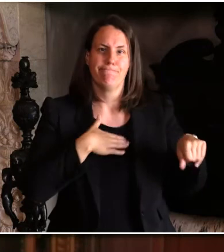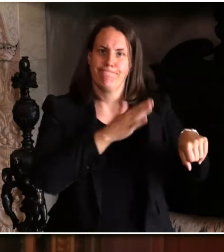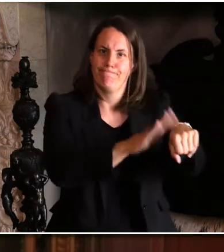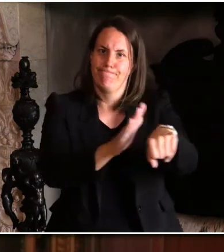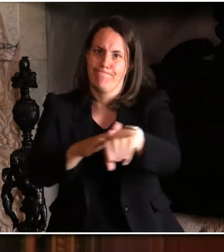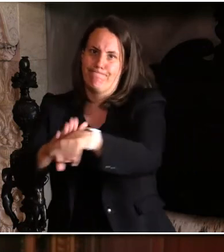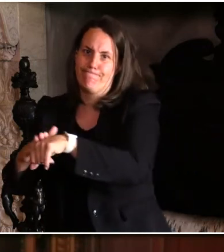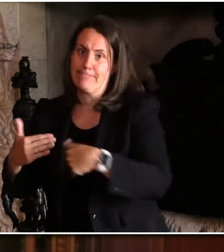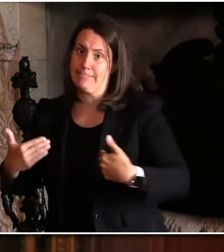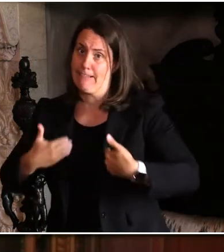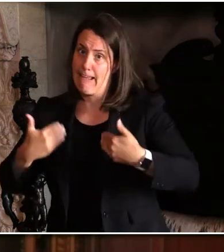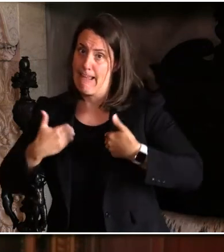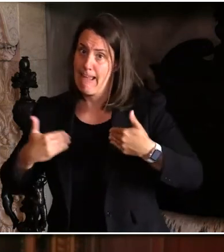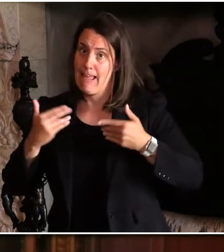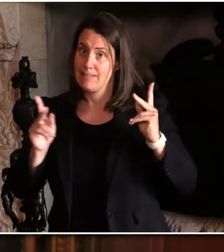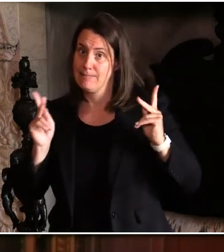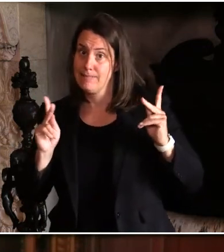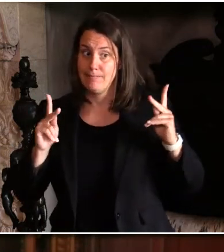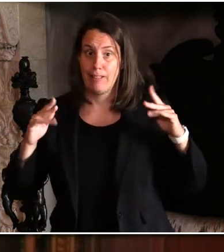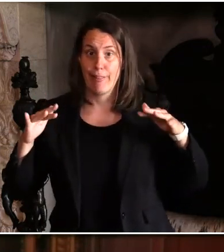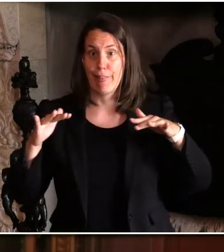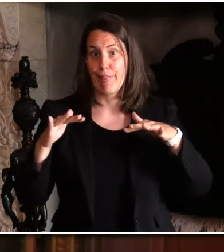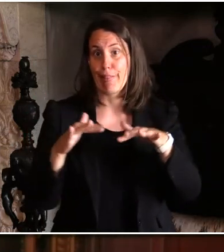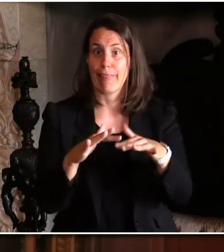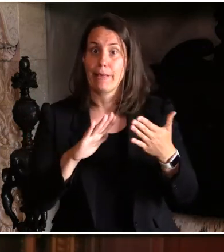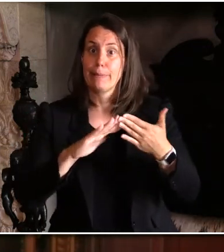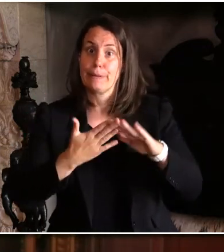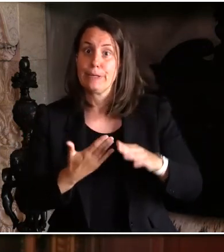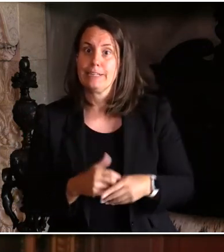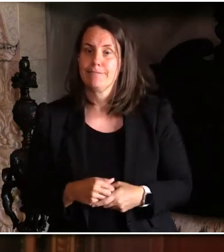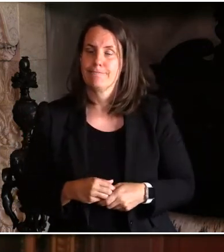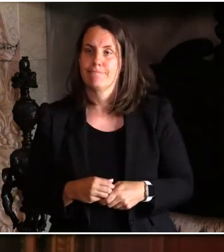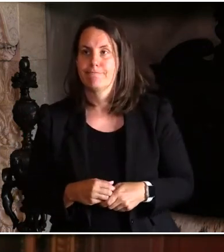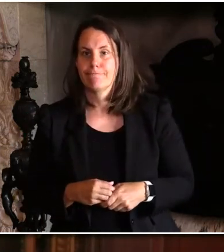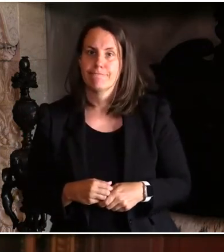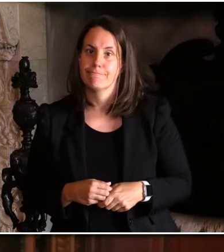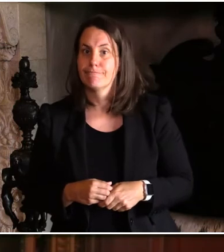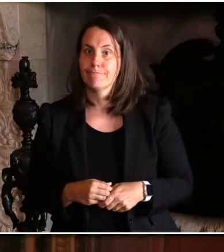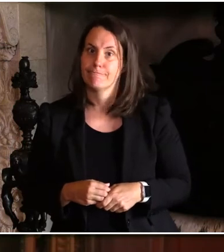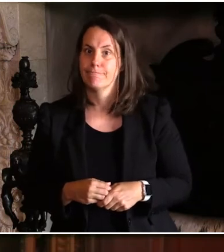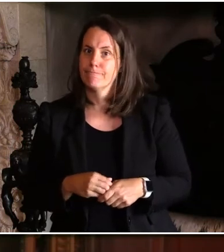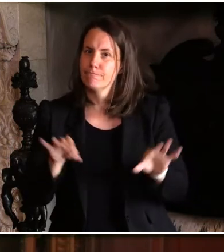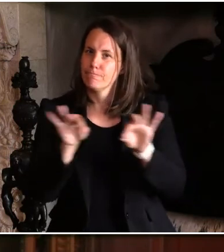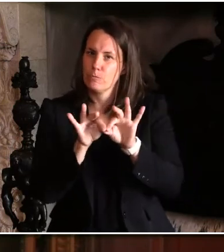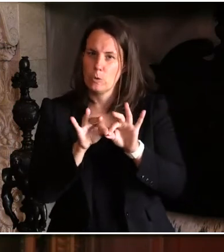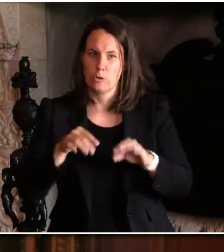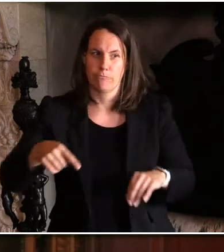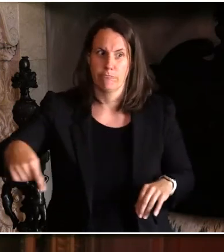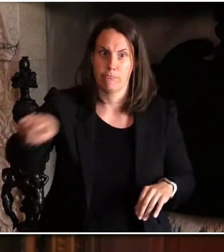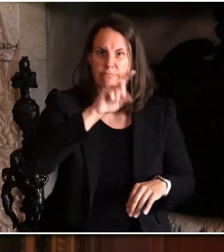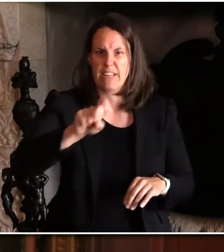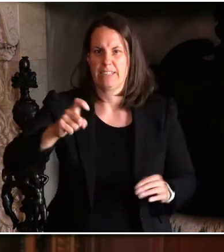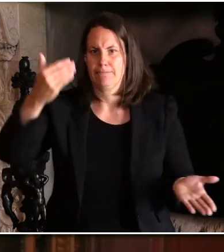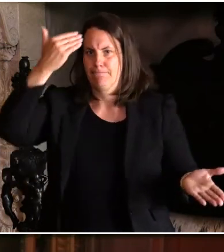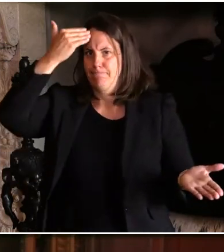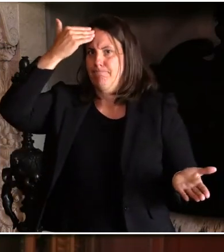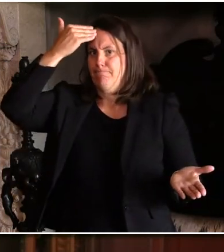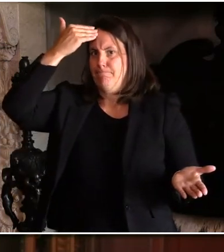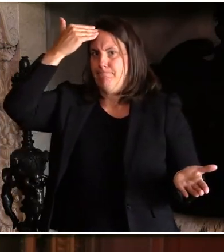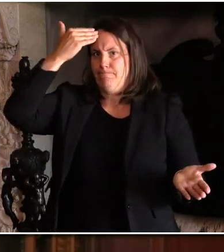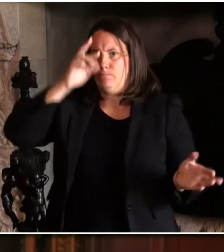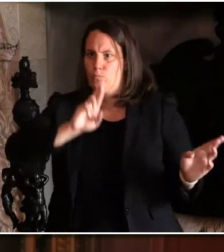people in the community who may not perceive as much risk, but for the sake of the overall epidemic and stopping community spread, we need to make sure those messages are heard and